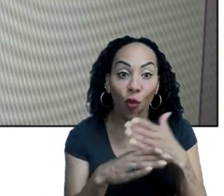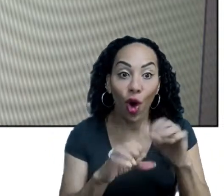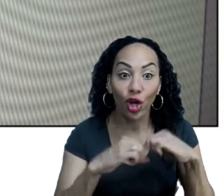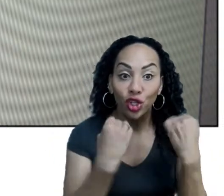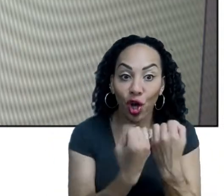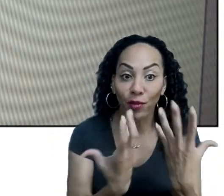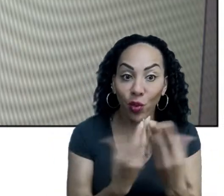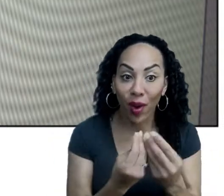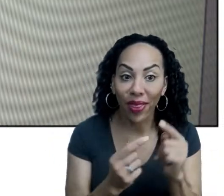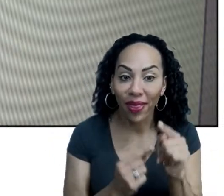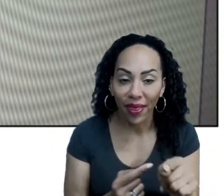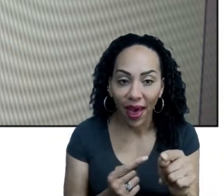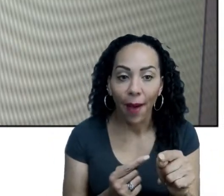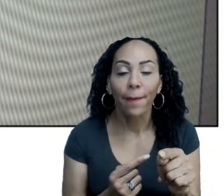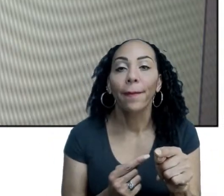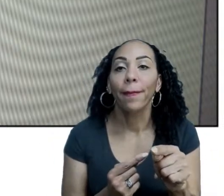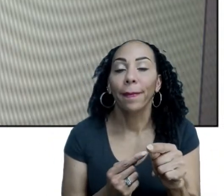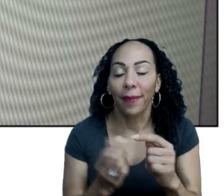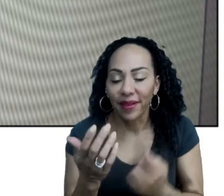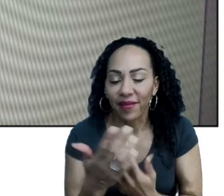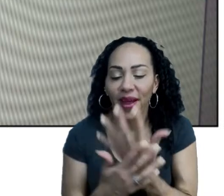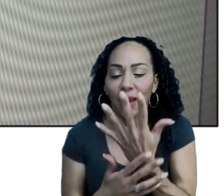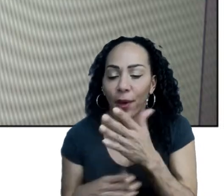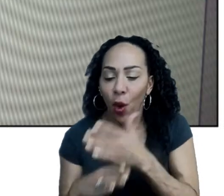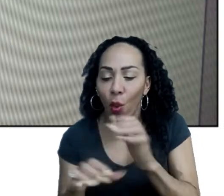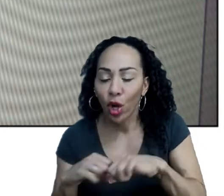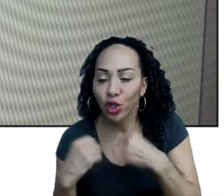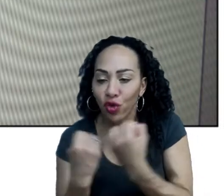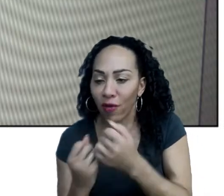an entire product from start to finish. The first year